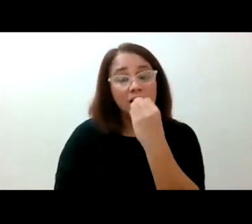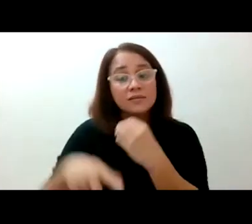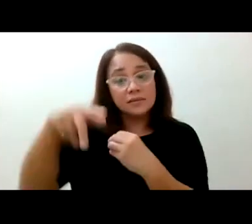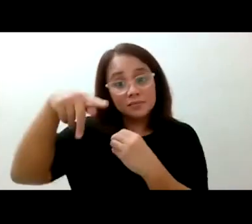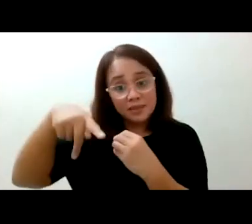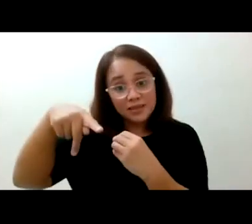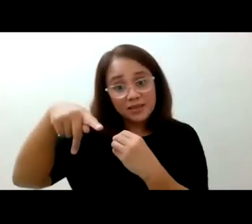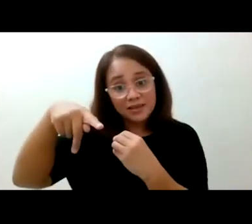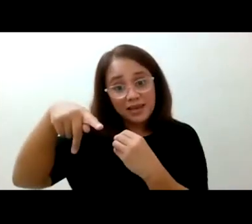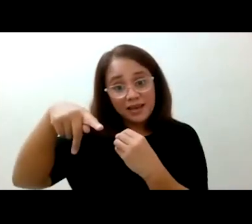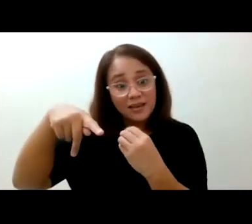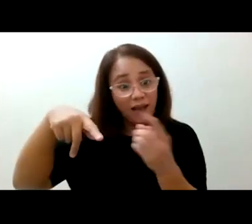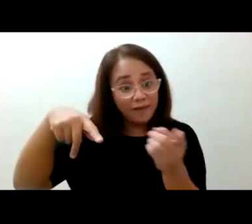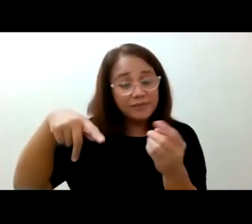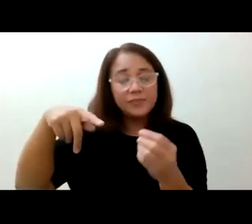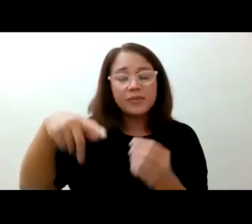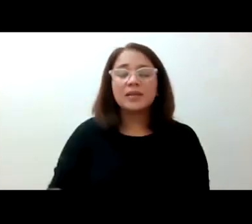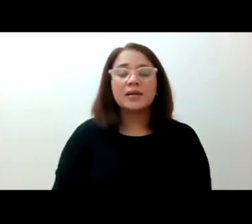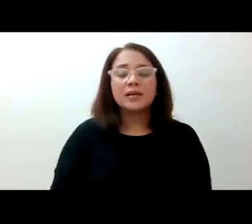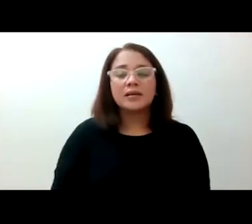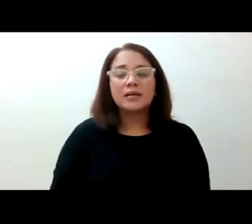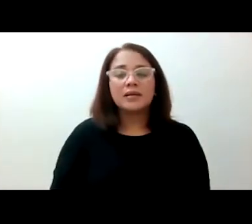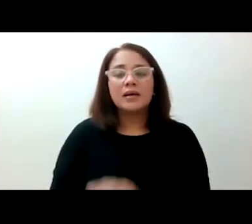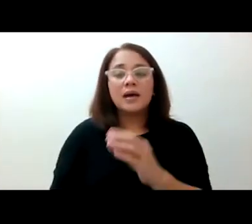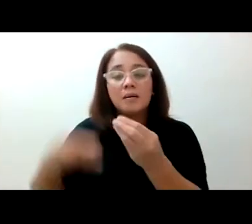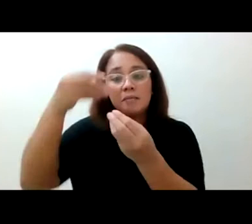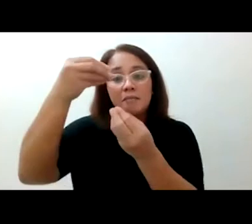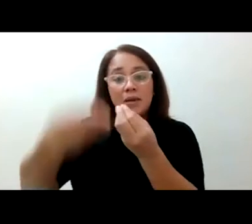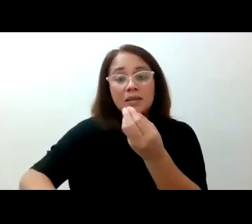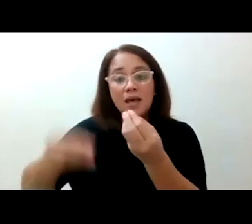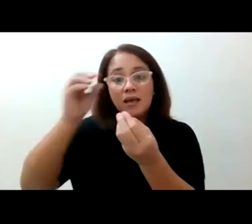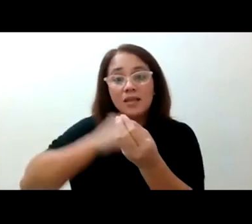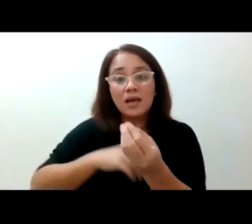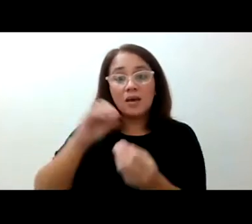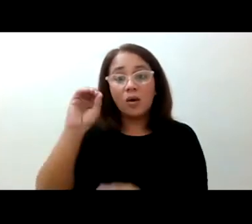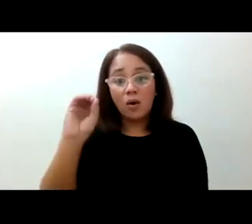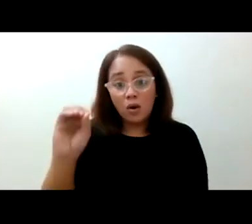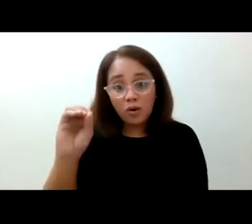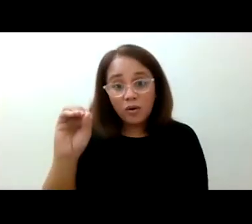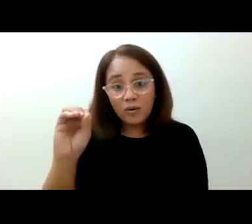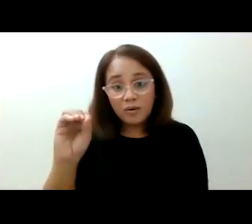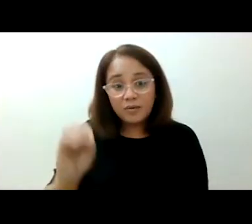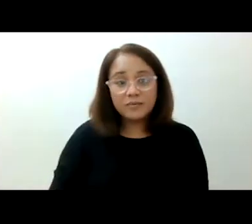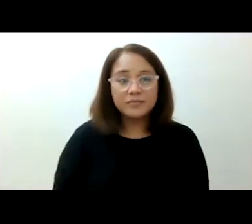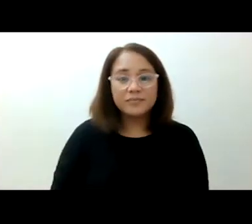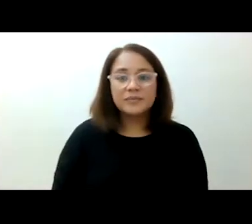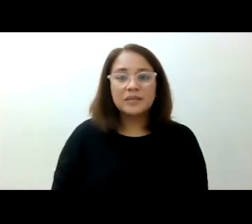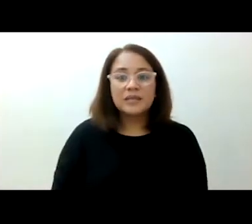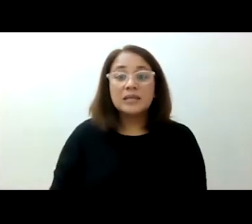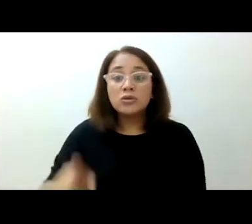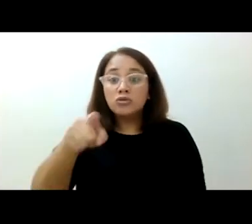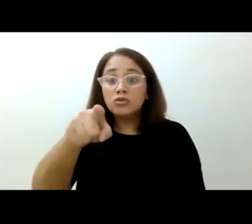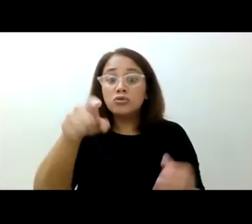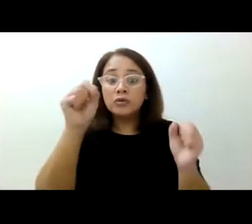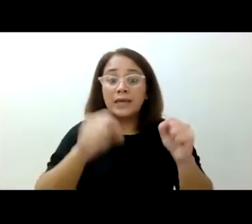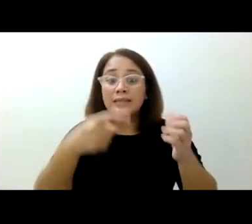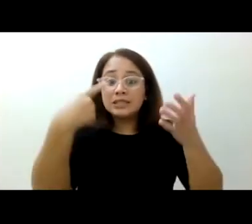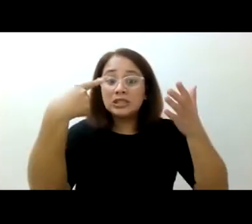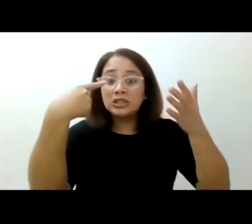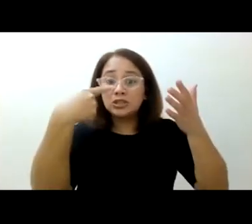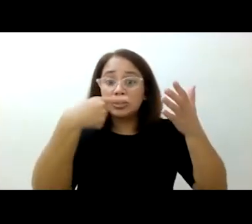there. And bananas is the object. You can go back in